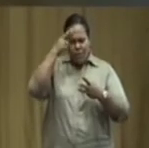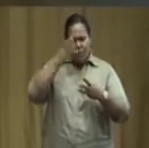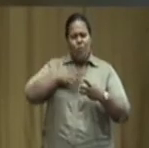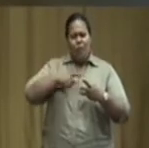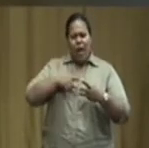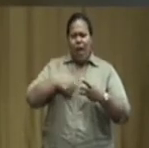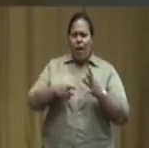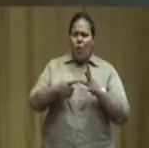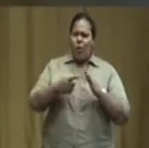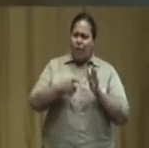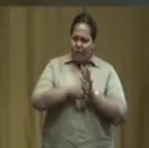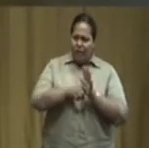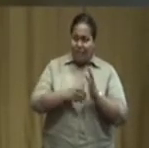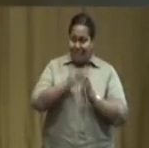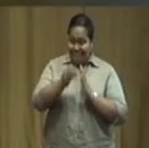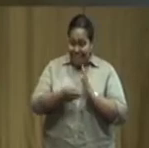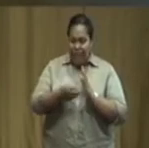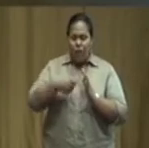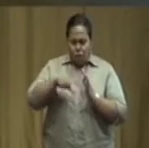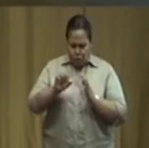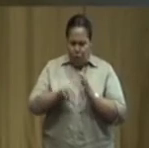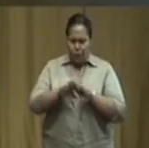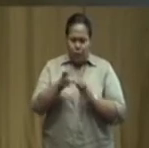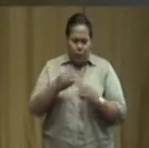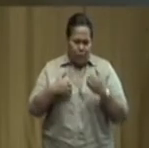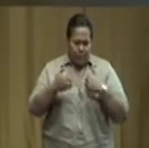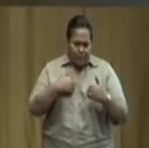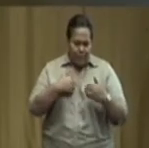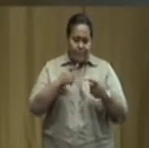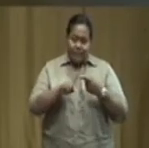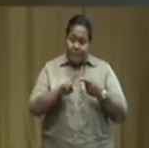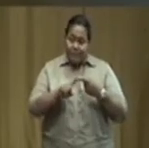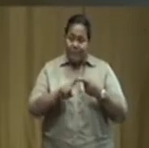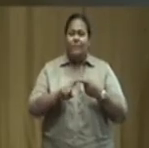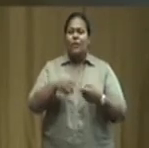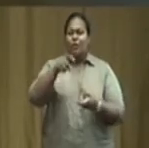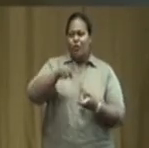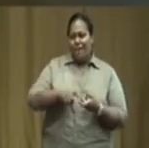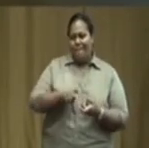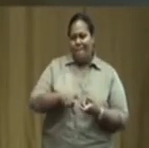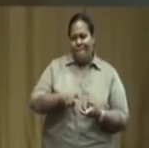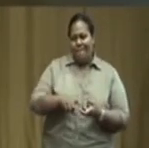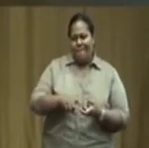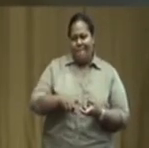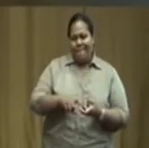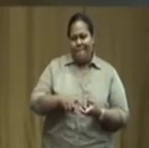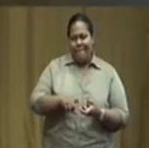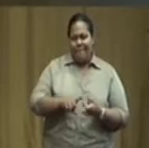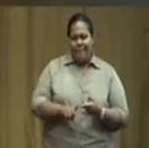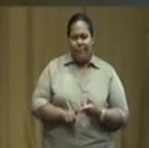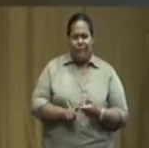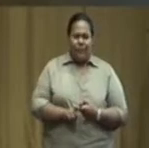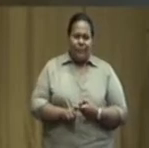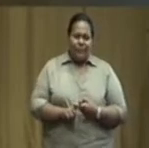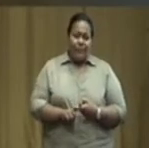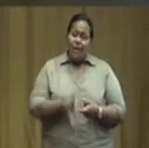OER is obviously helpful to us at USP. To begin with, it's cheap for us to implement, and